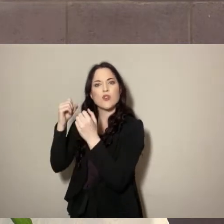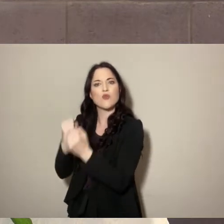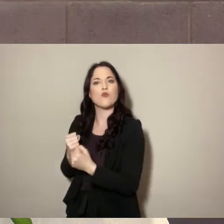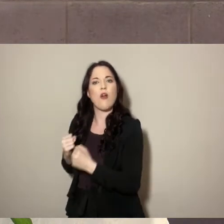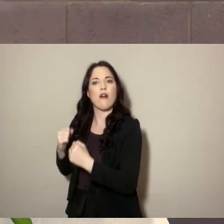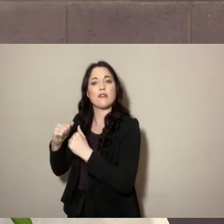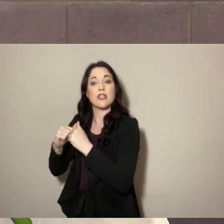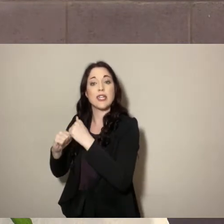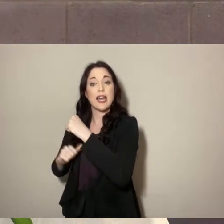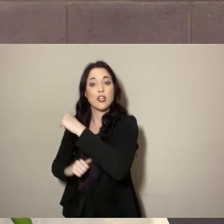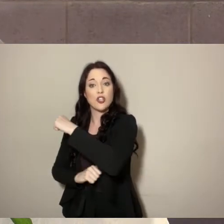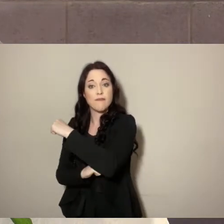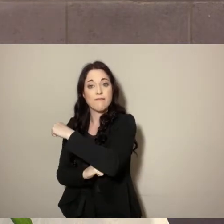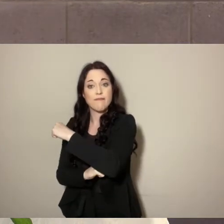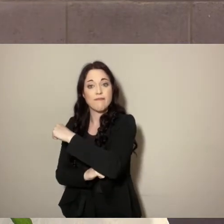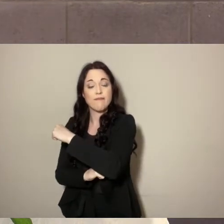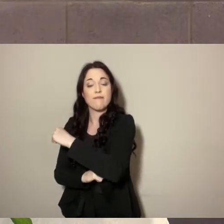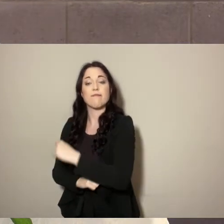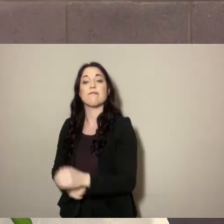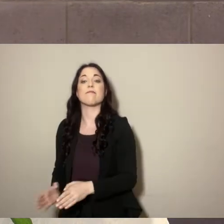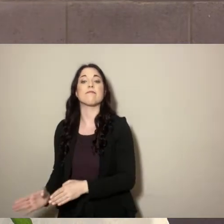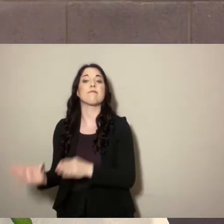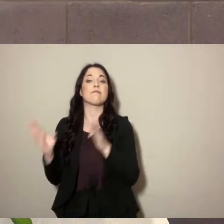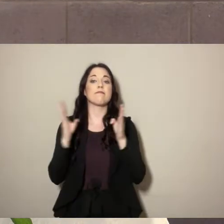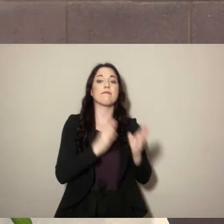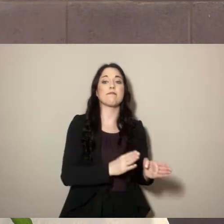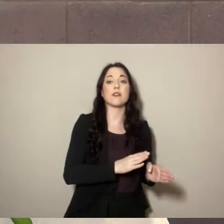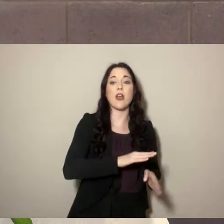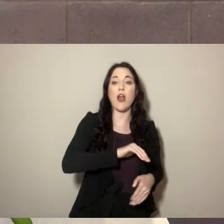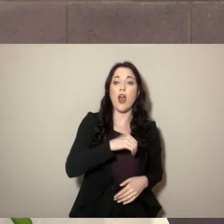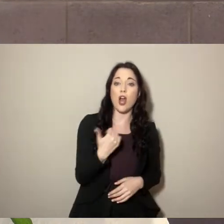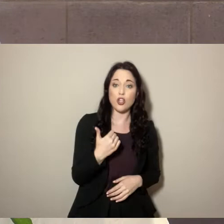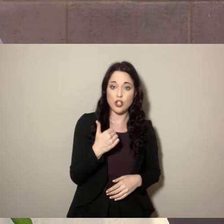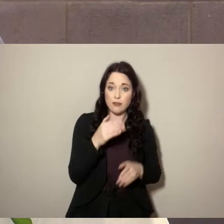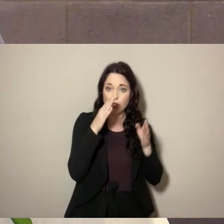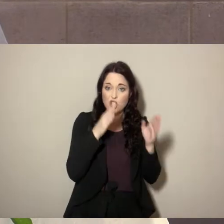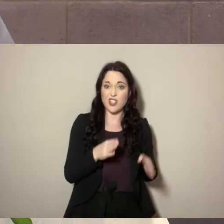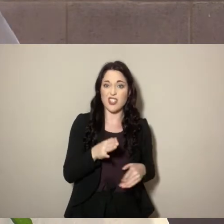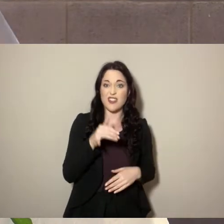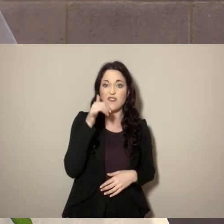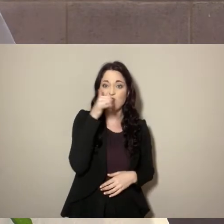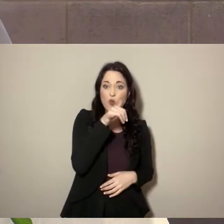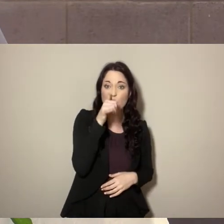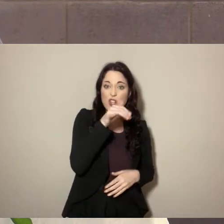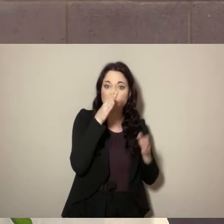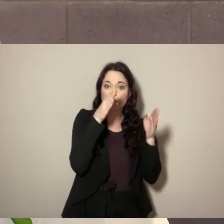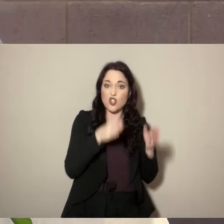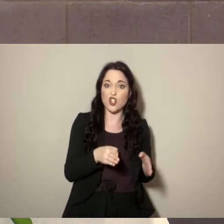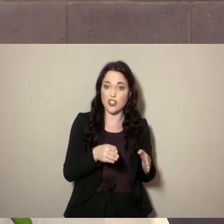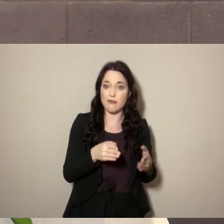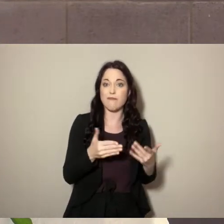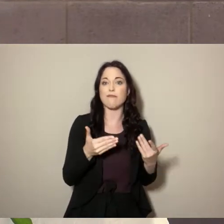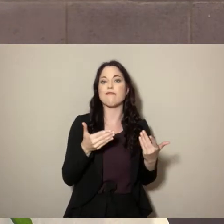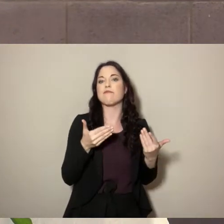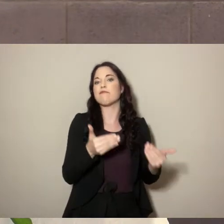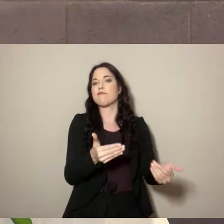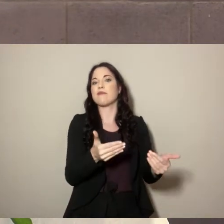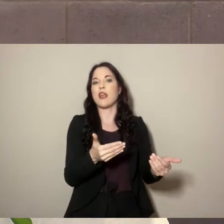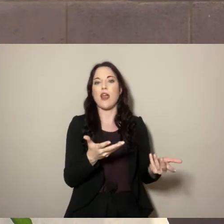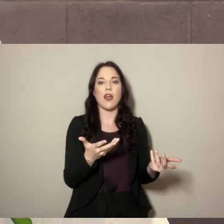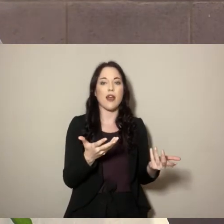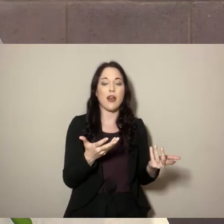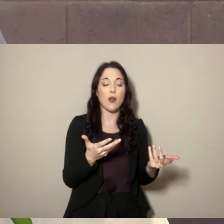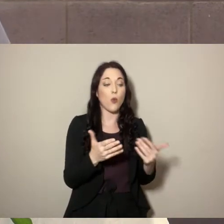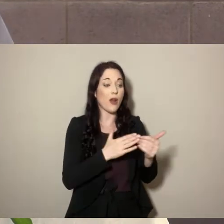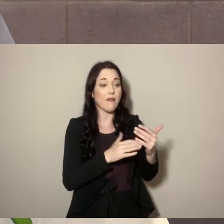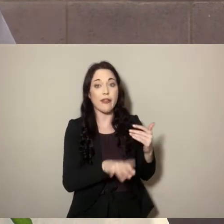rock. The next person is described as the foolish person. They built their house on the first place they could